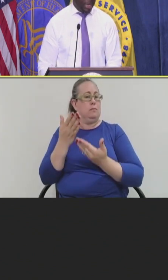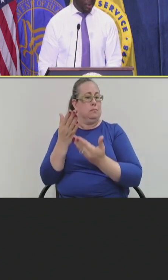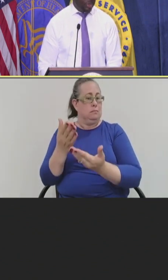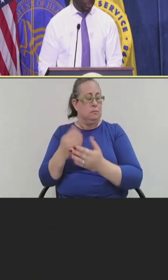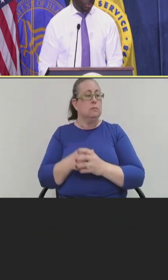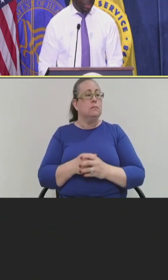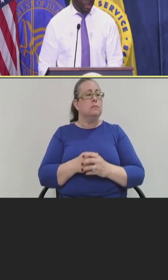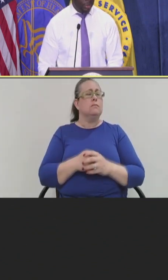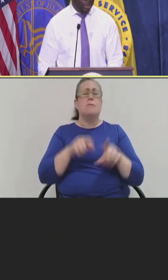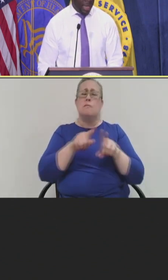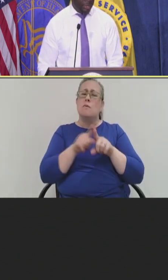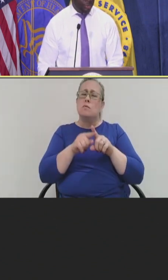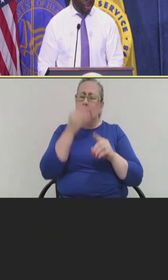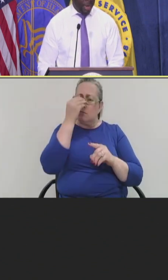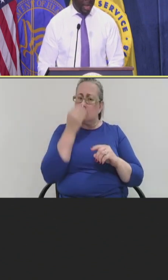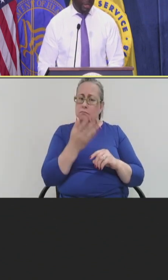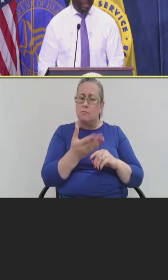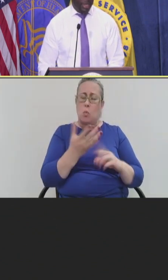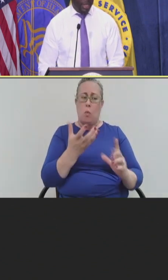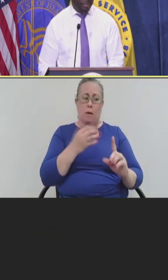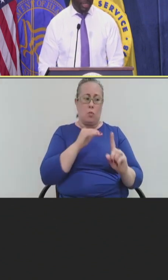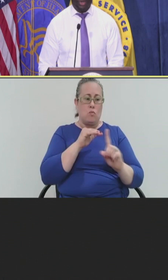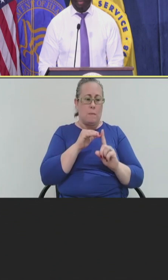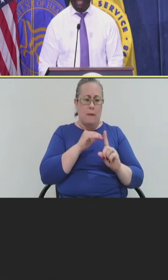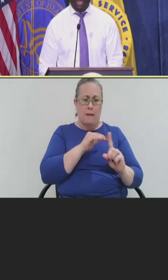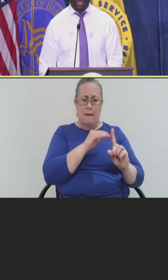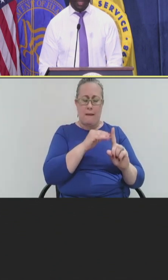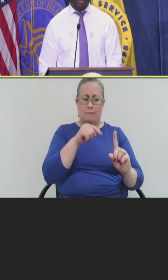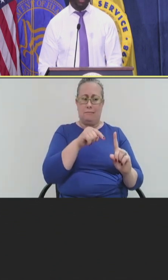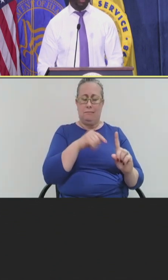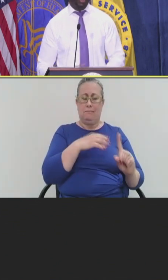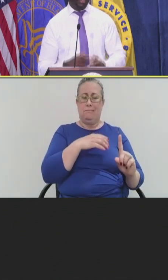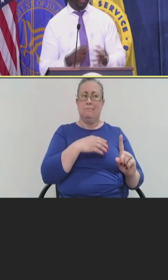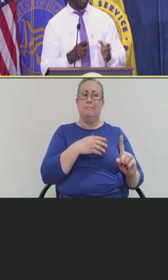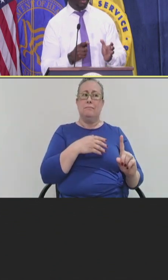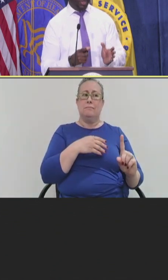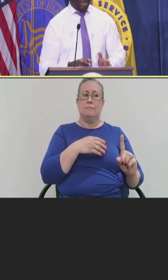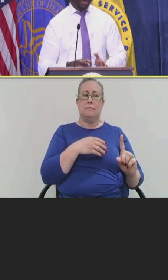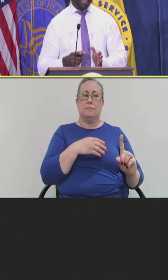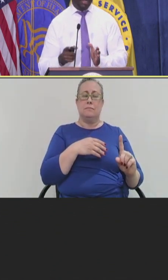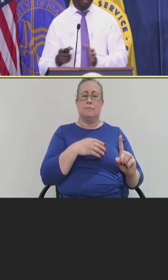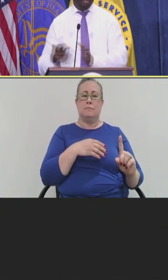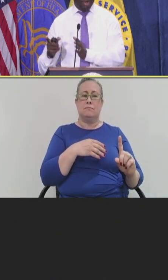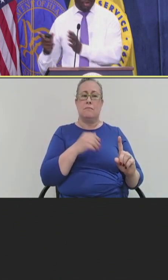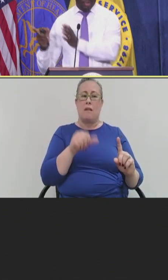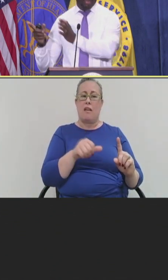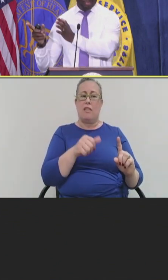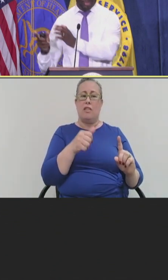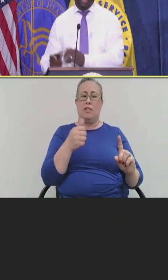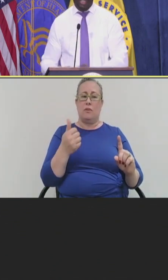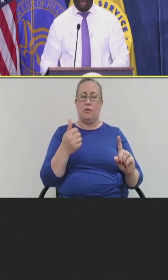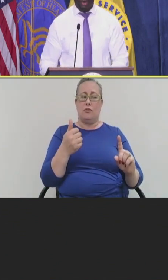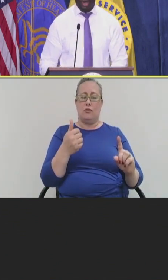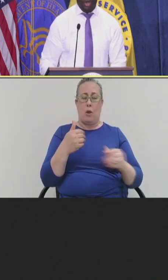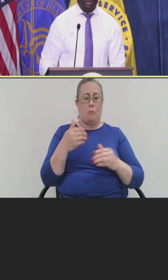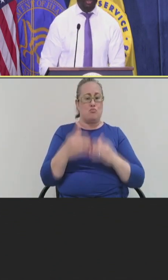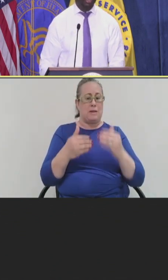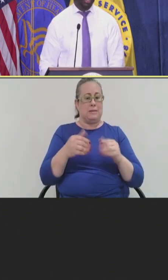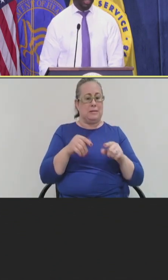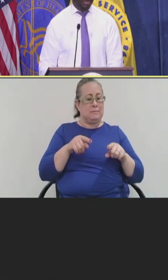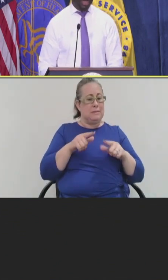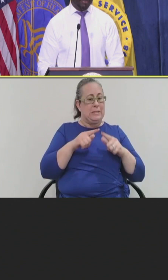And I also, like to remind this committee that, there are other parallel processes going